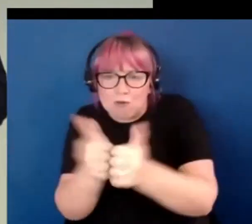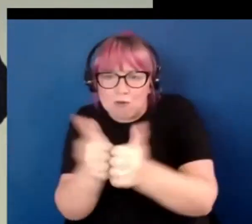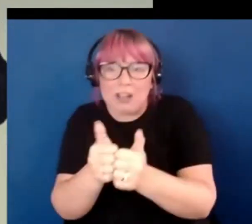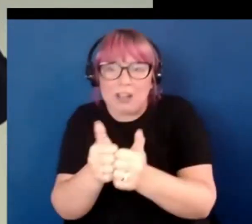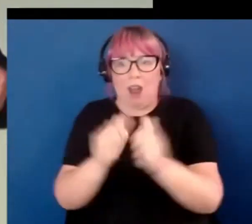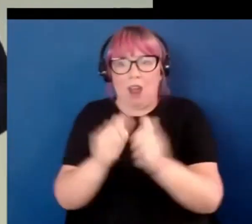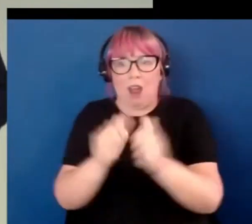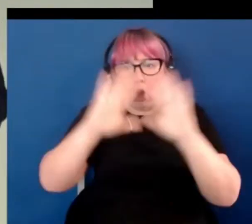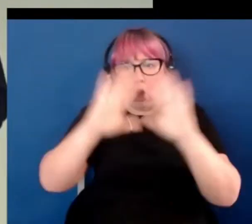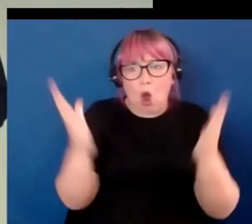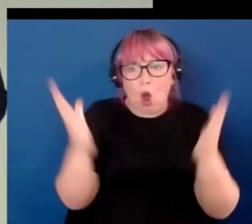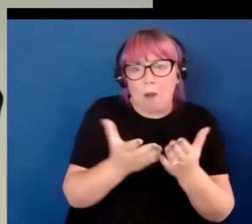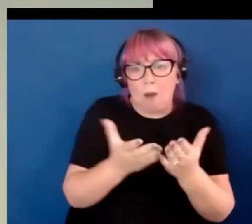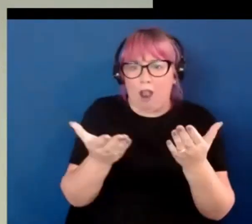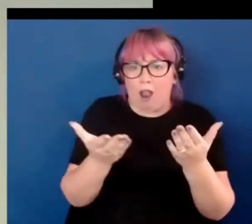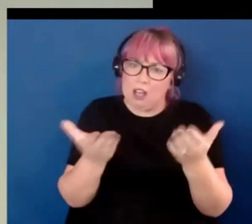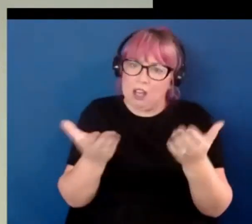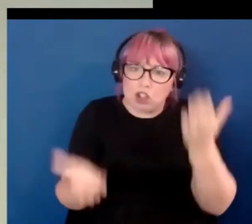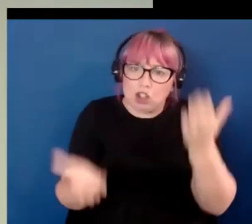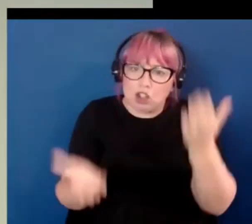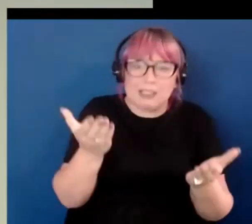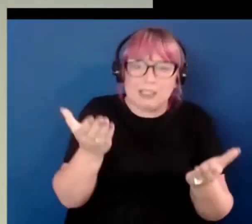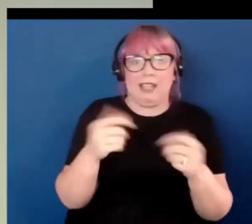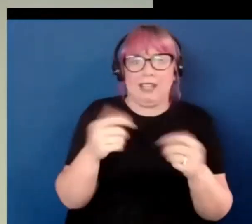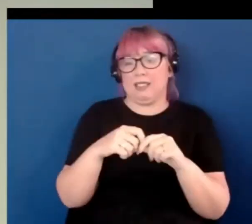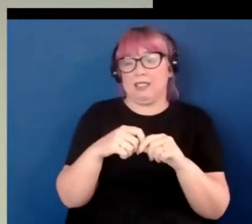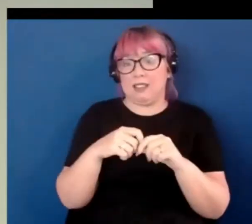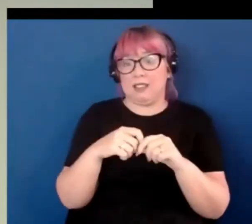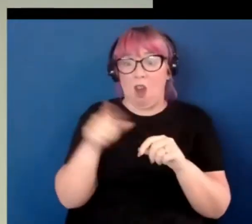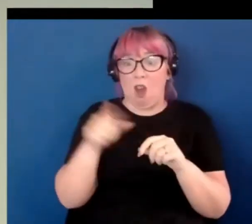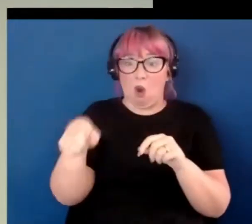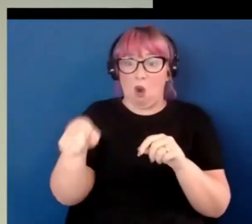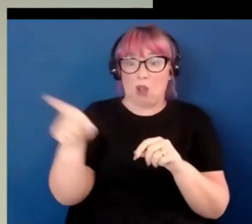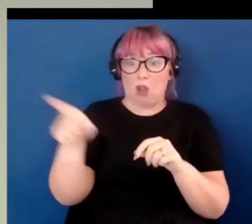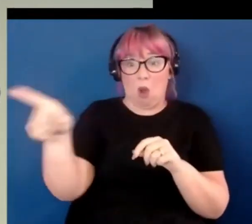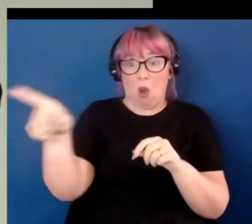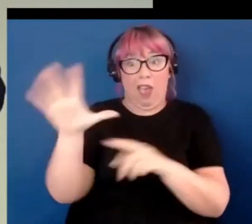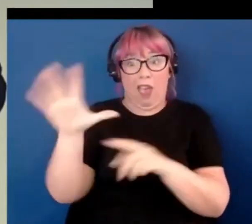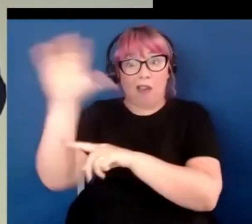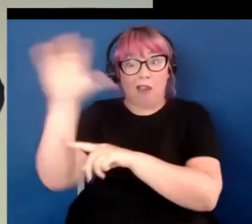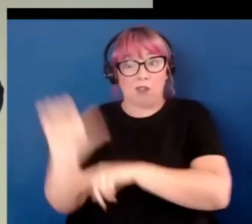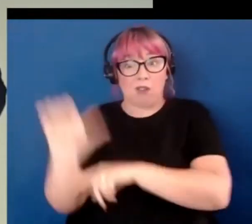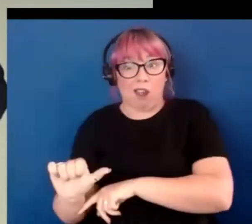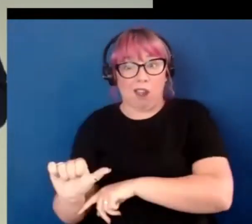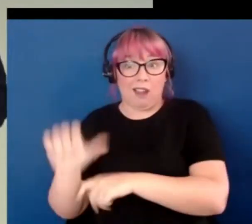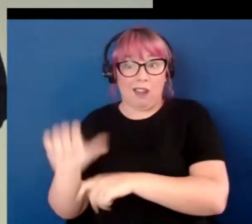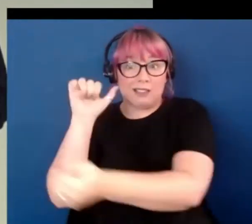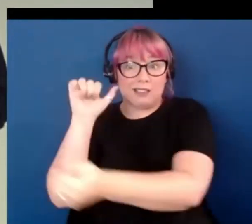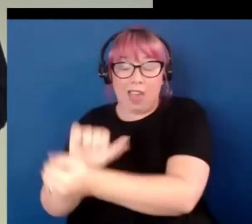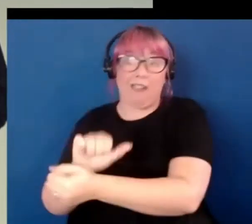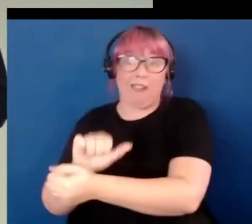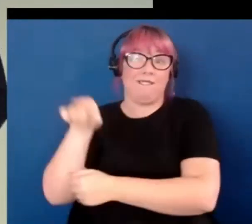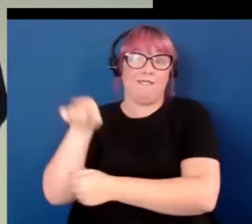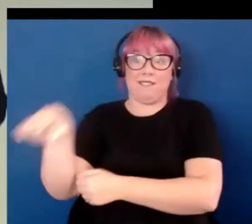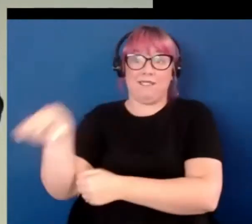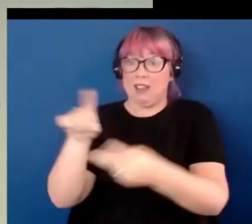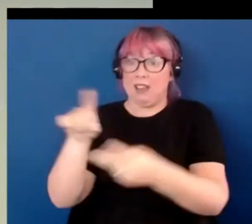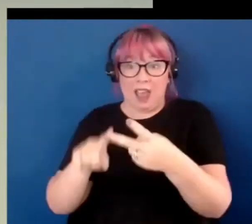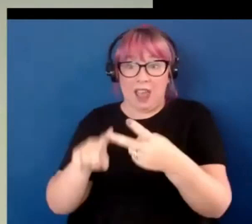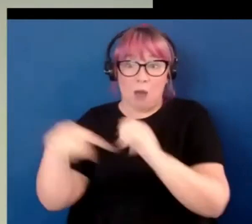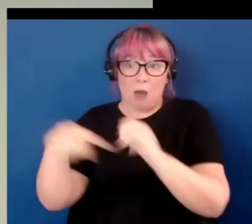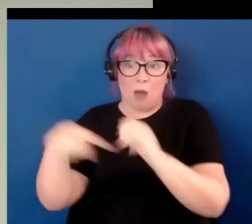of the transatlantic trafficking of enslaved Africans, of colonial exploitation, of our debt to the world for the pollution we have